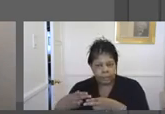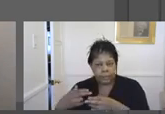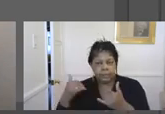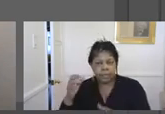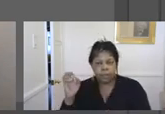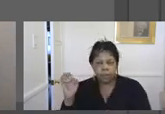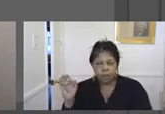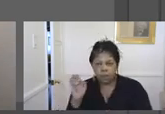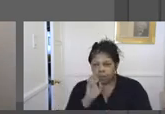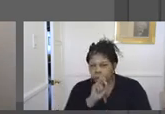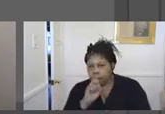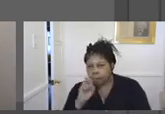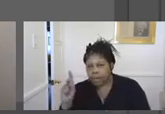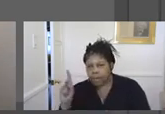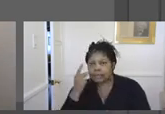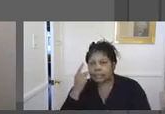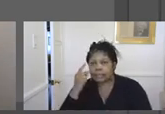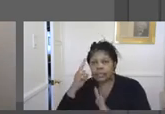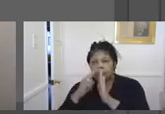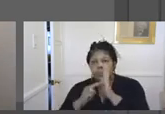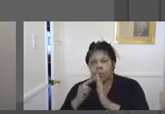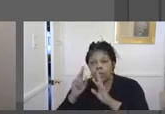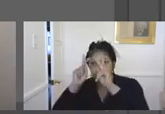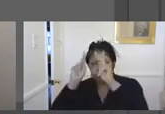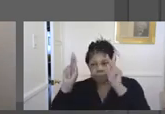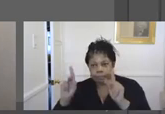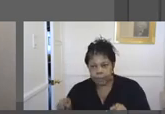brush panel is up. And I want to create a brand new brush.